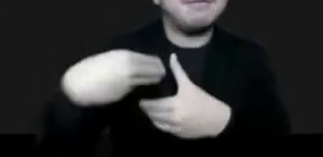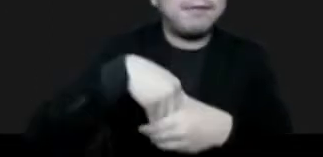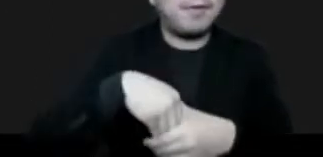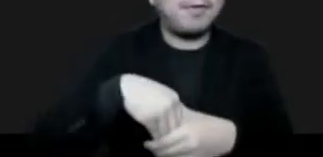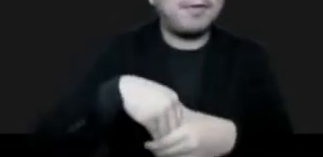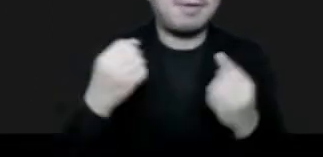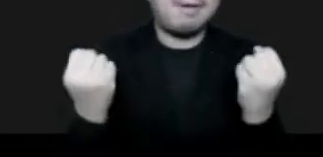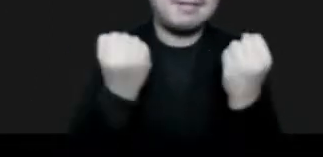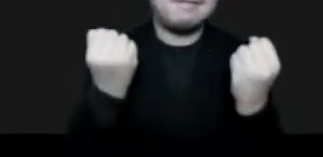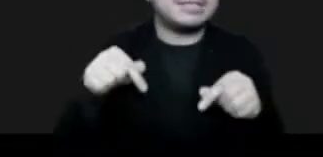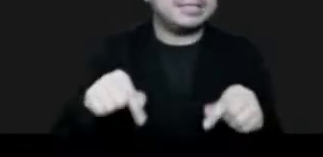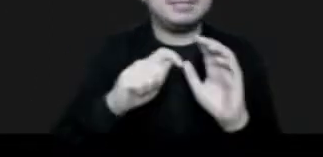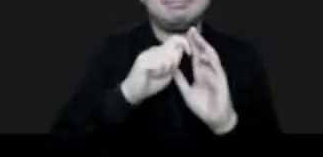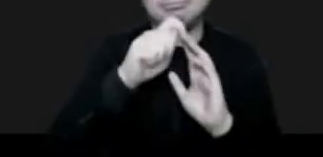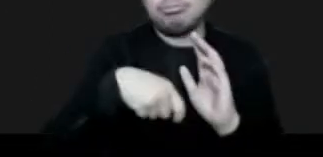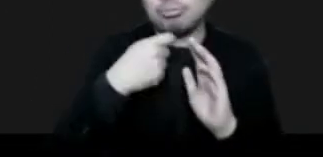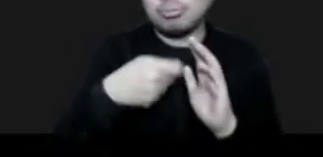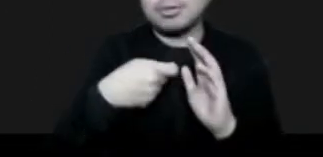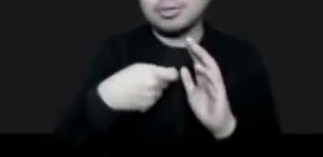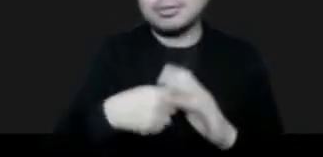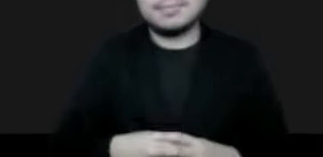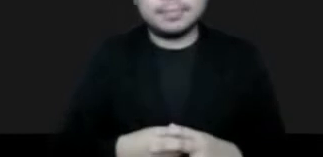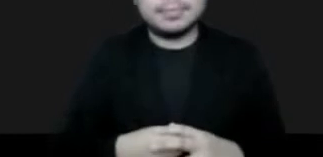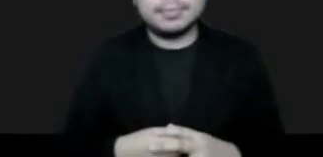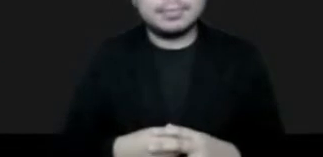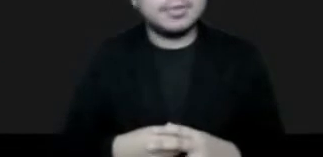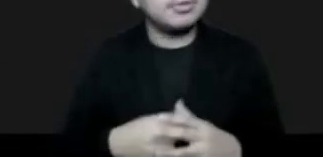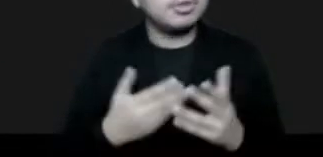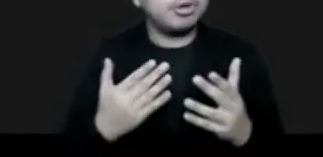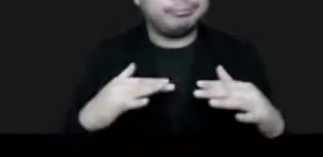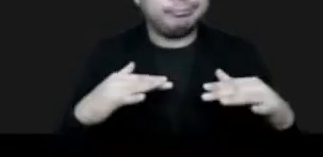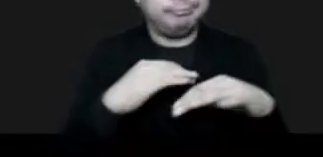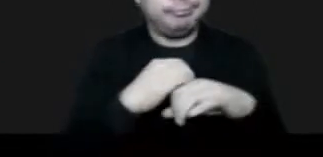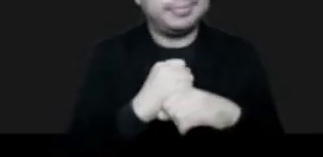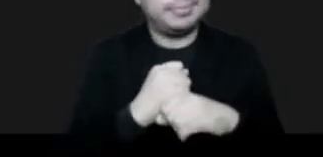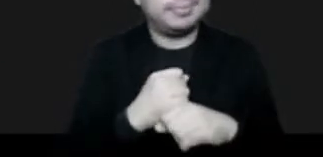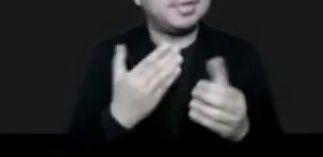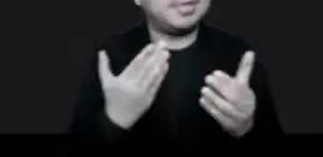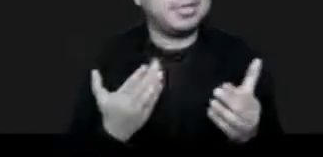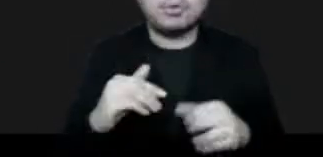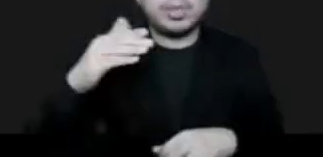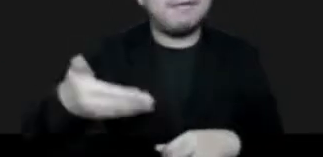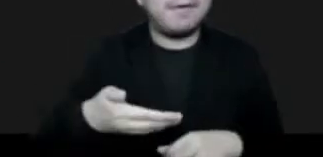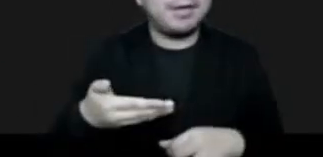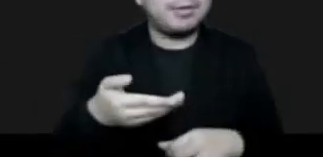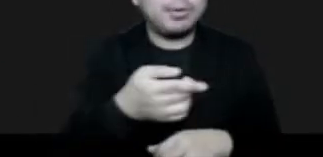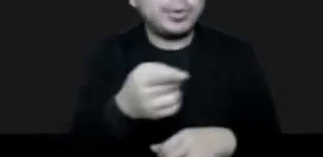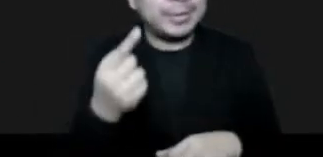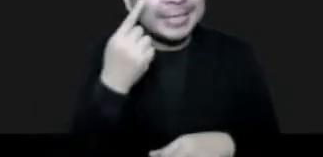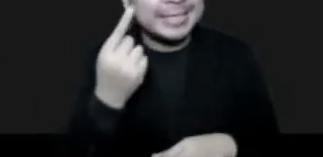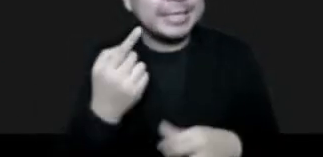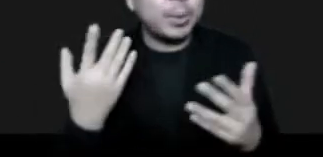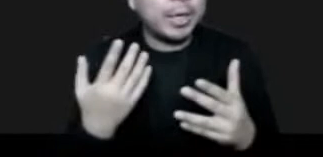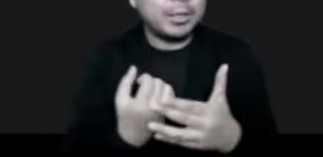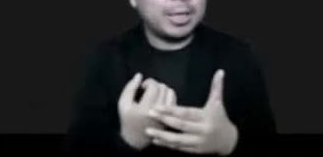project. So I want to close by now by inviting all of you to find out about the opportunities to participate